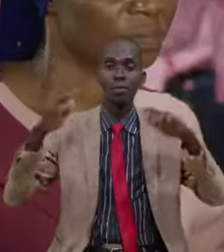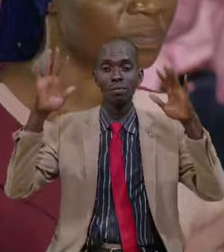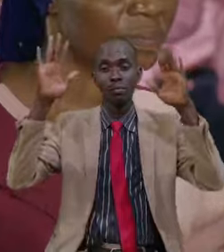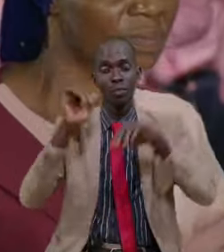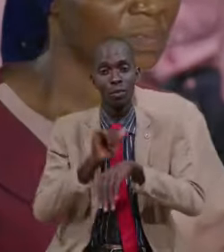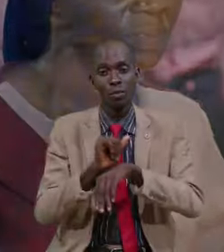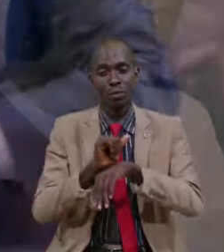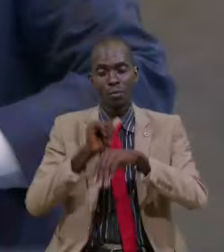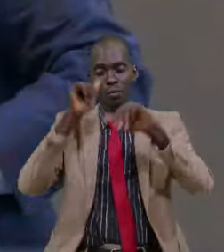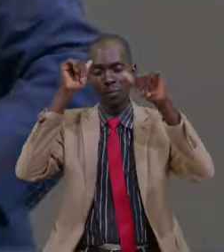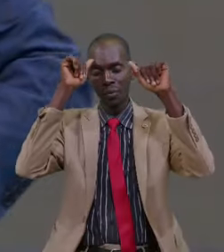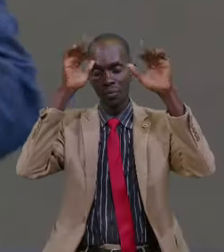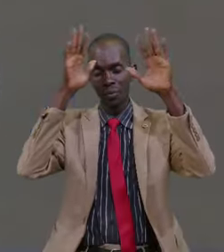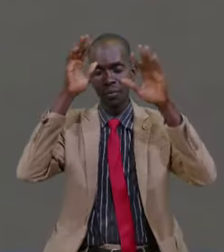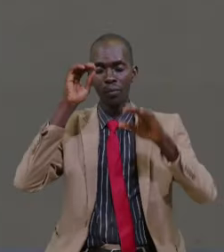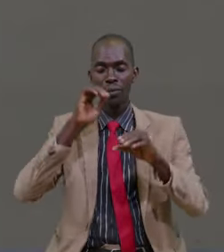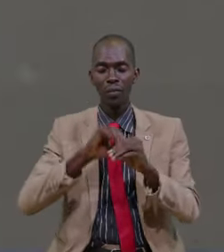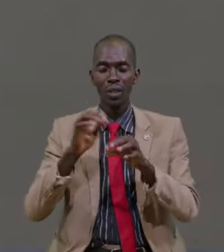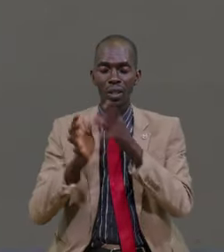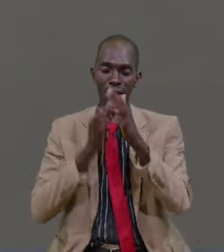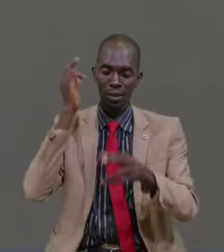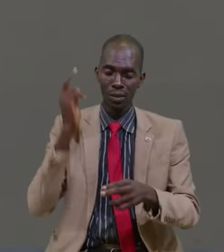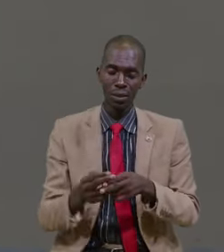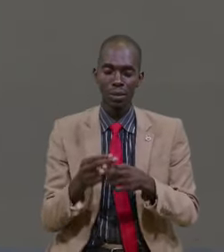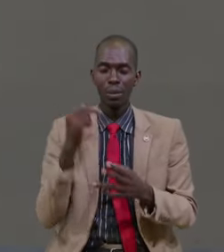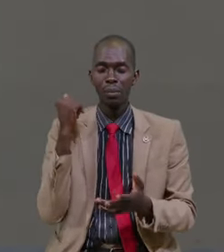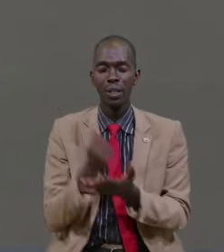Father, in Jesus' name.